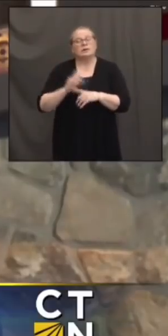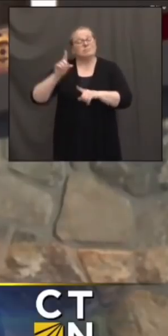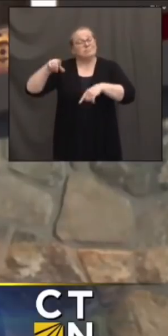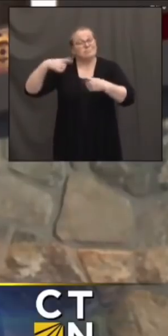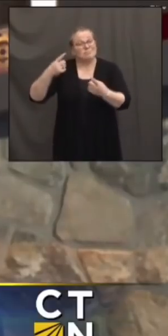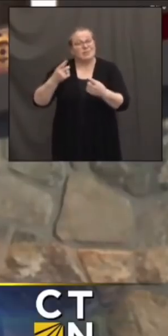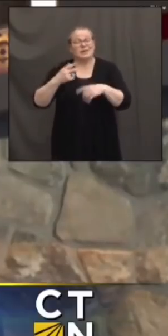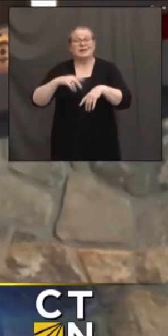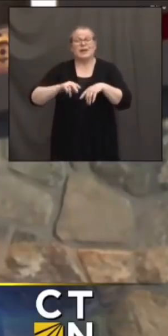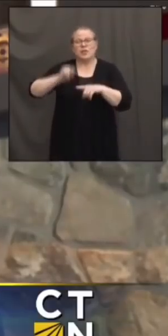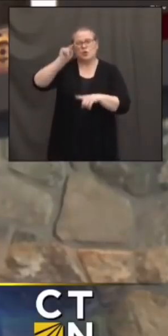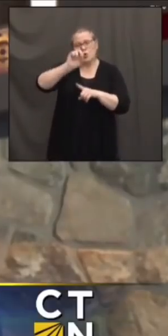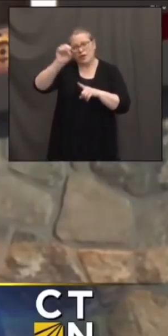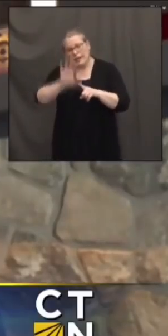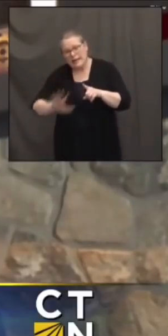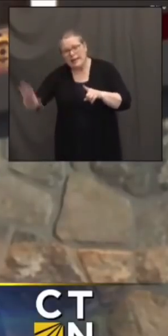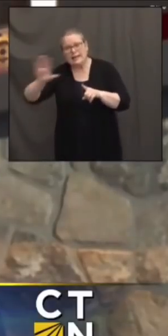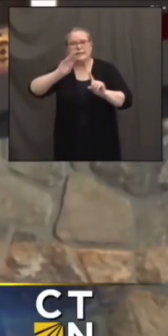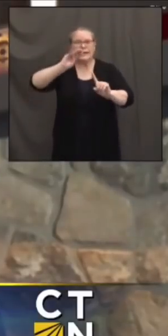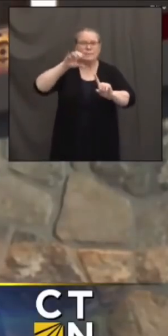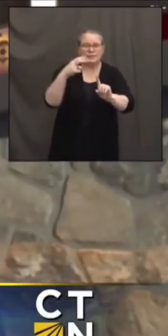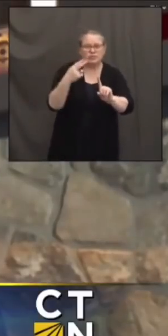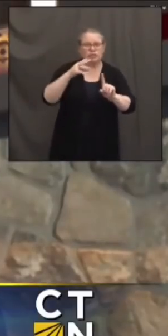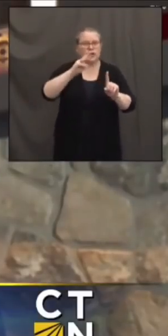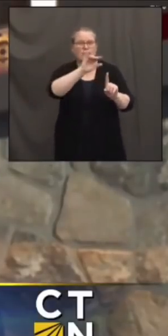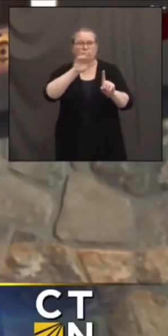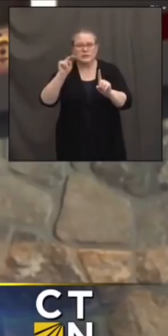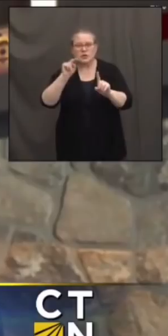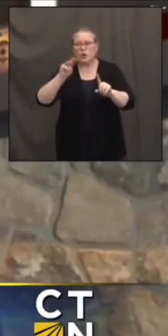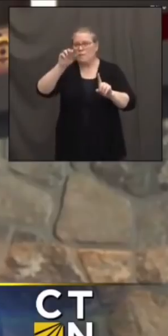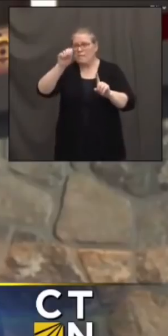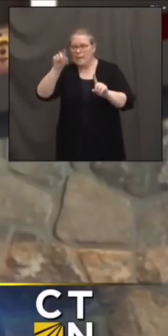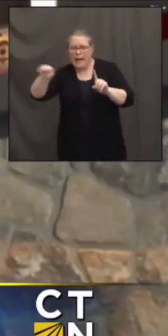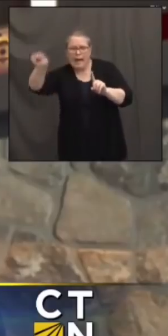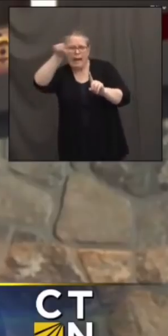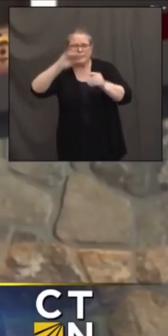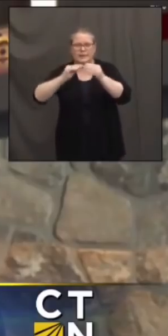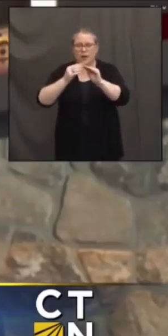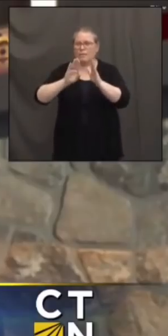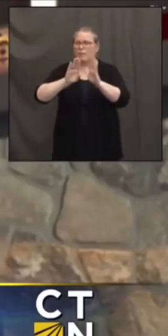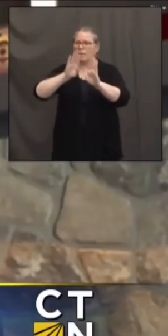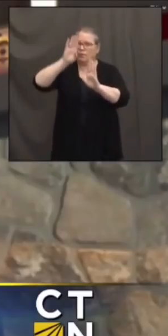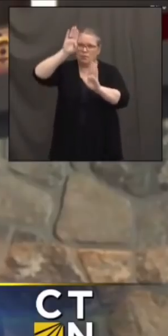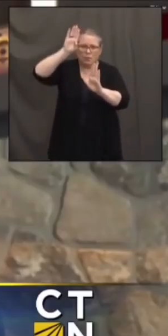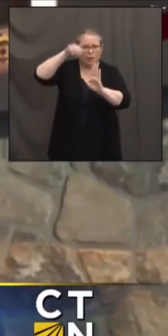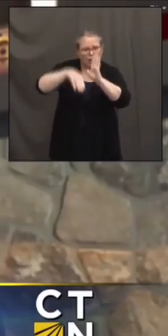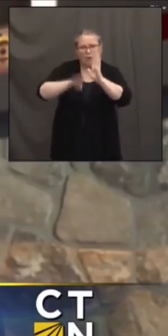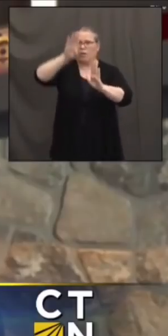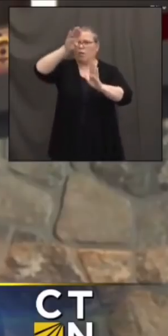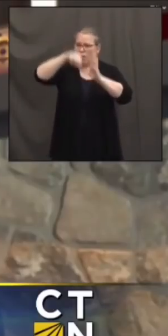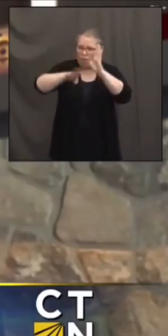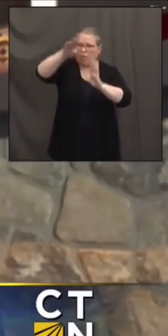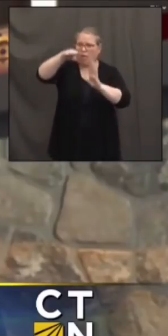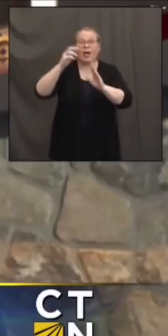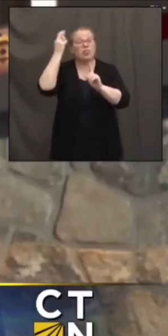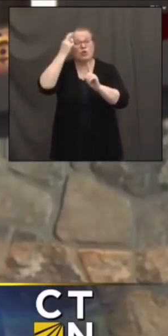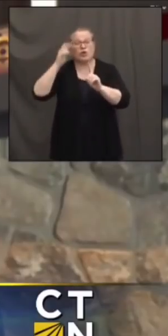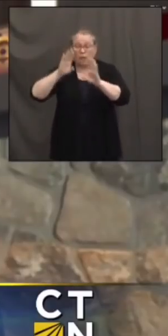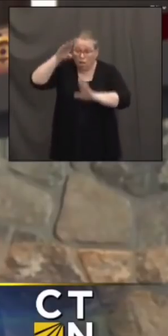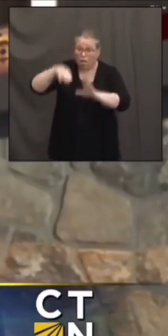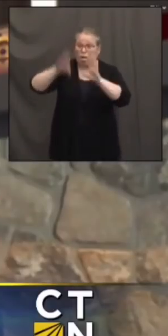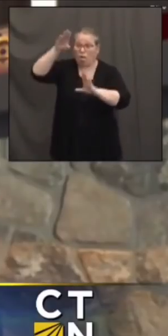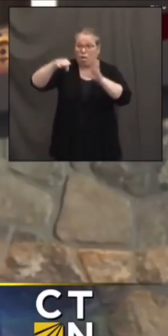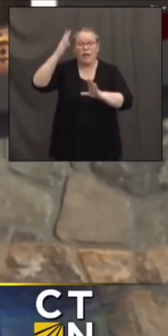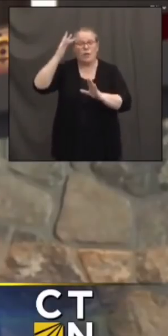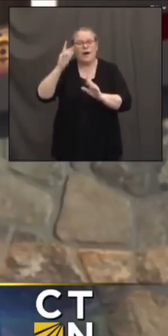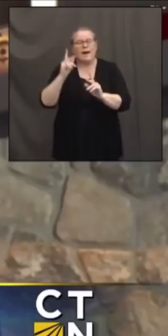declines in the Northeast and in Michigan, Minnesota, Massachusetts that you've seen in places like Texas and Southern California and Florida is, B117